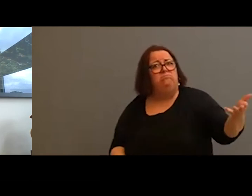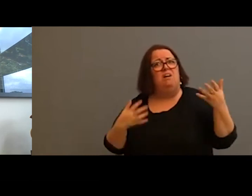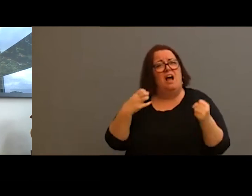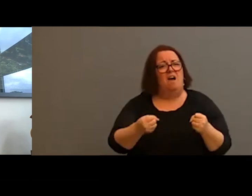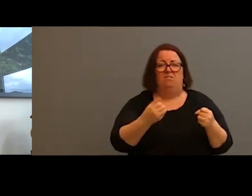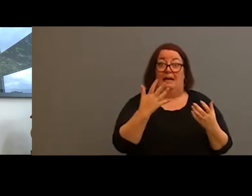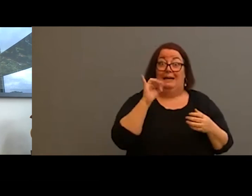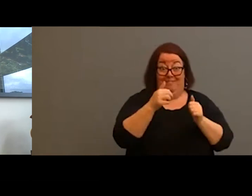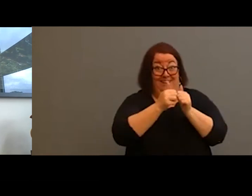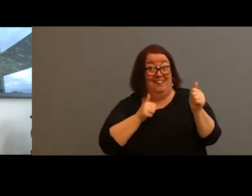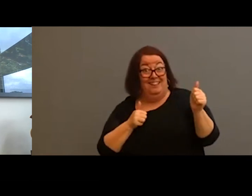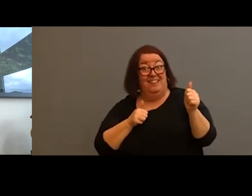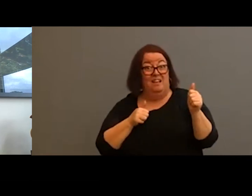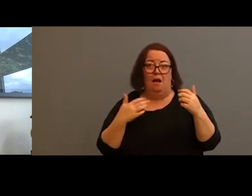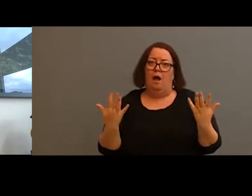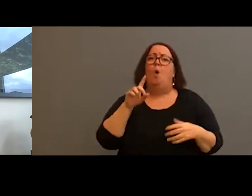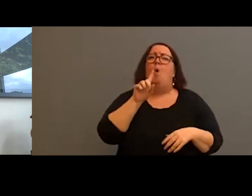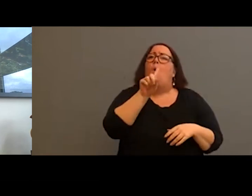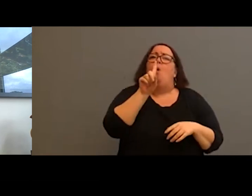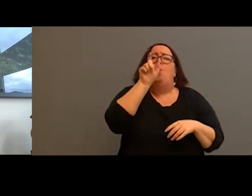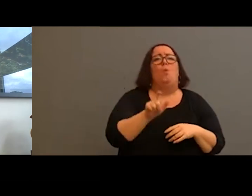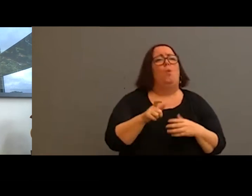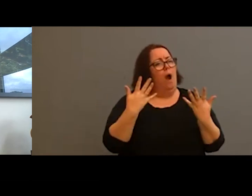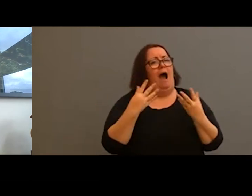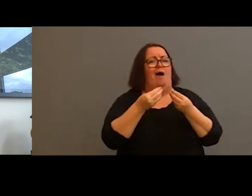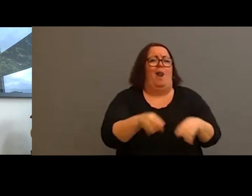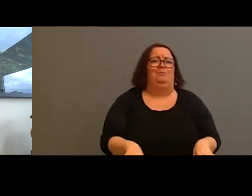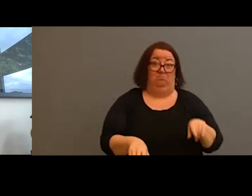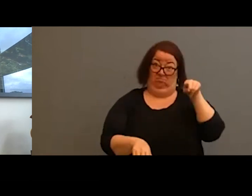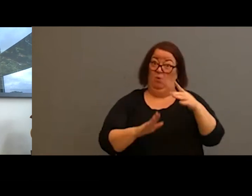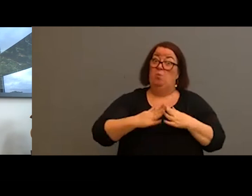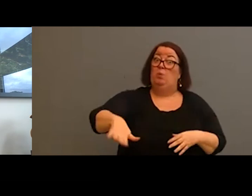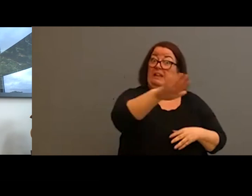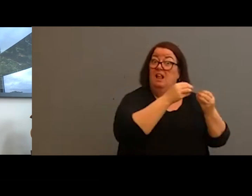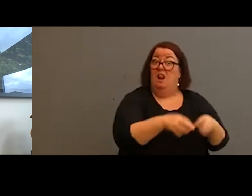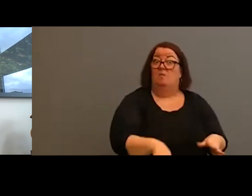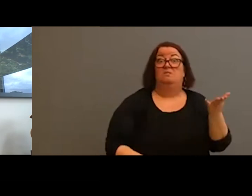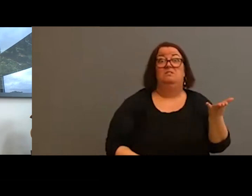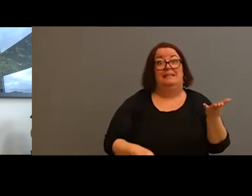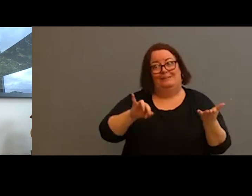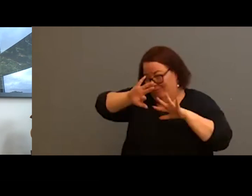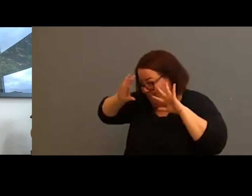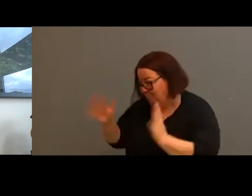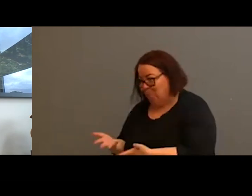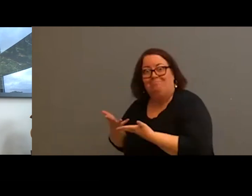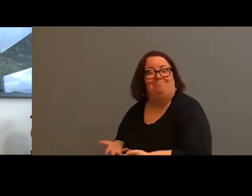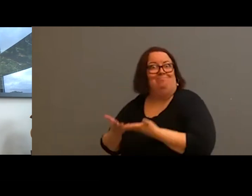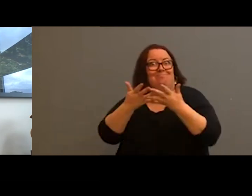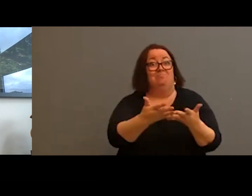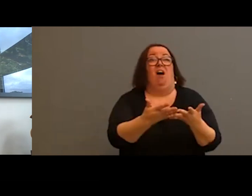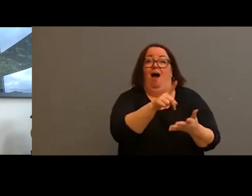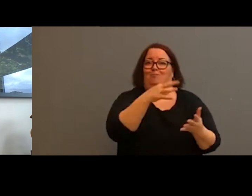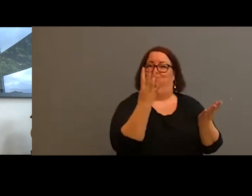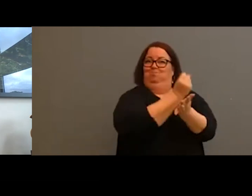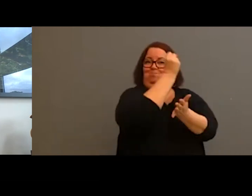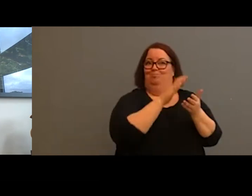Agenda 2030 for sustainable development, we need not only to ask how we can make places of work or schools